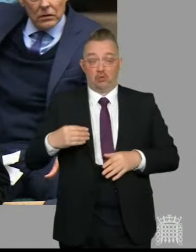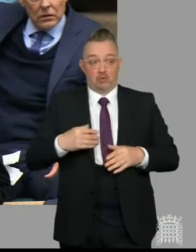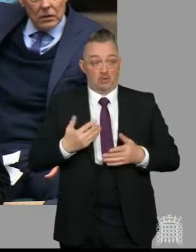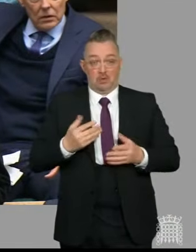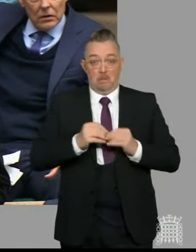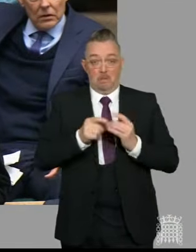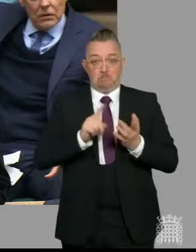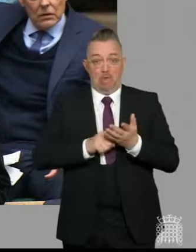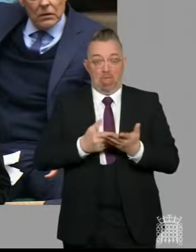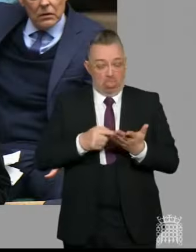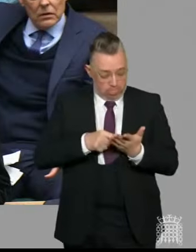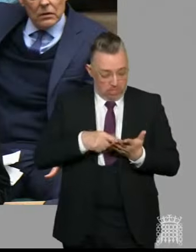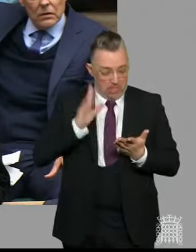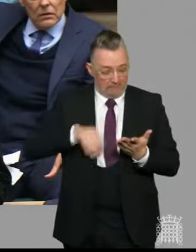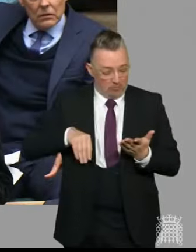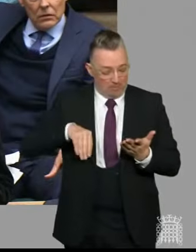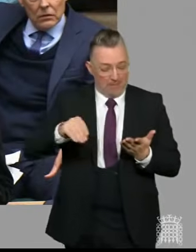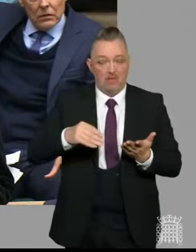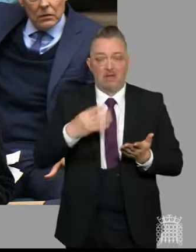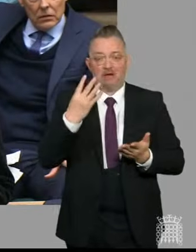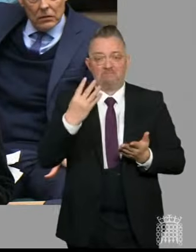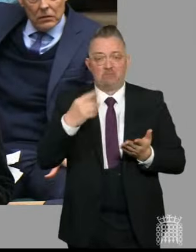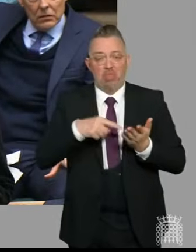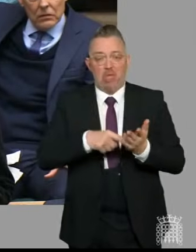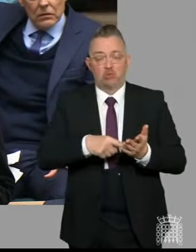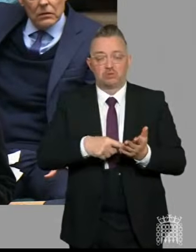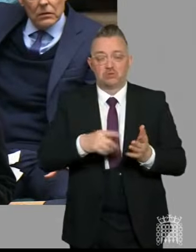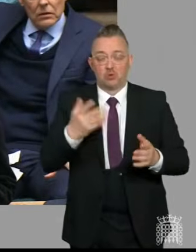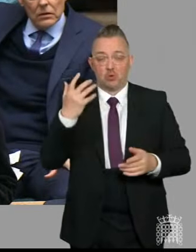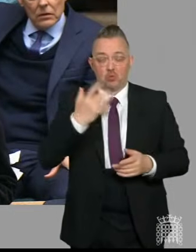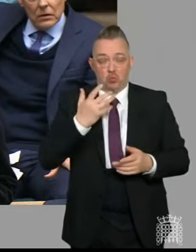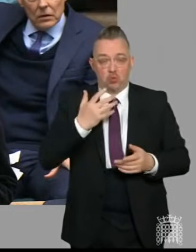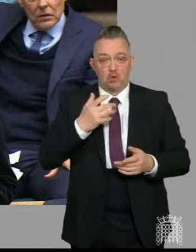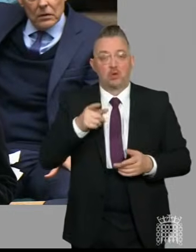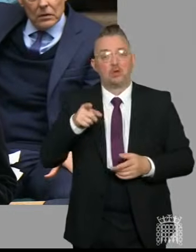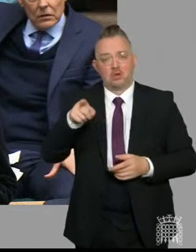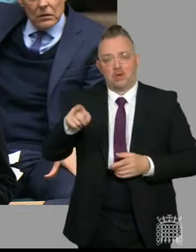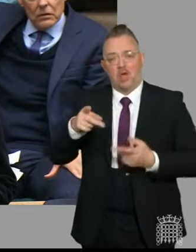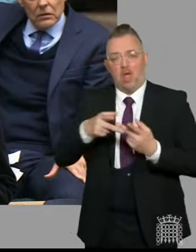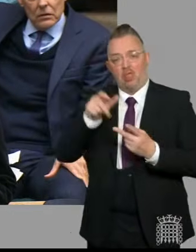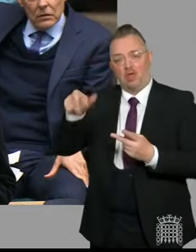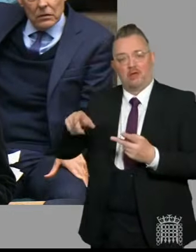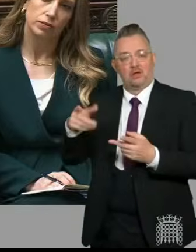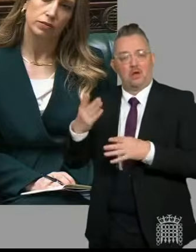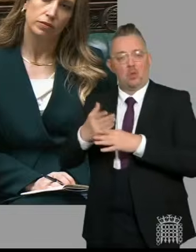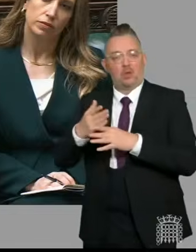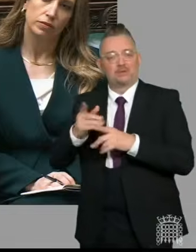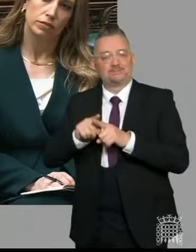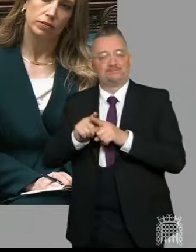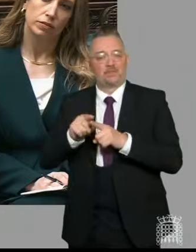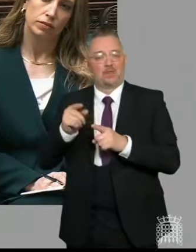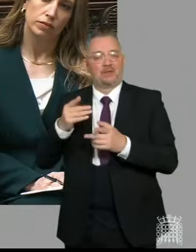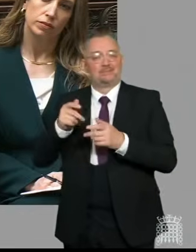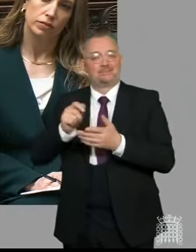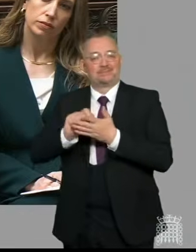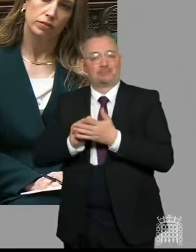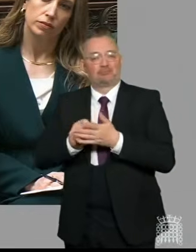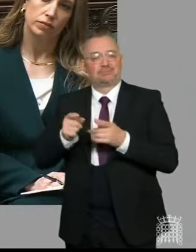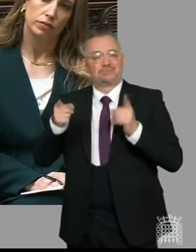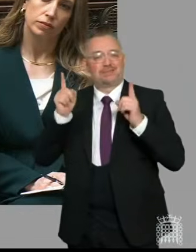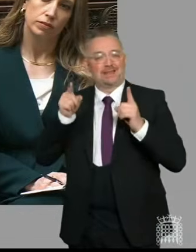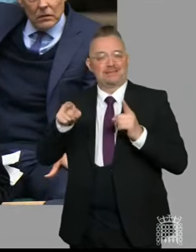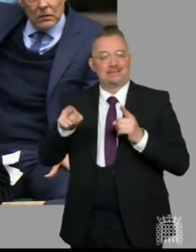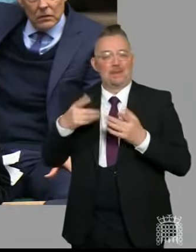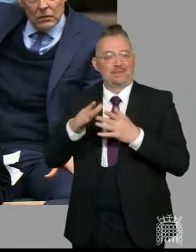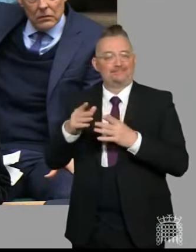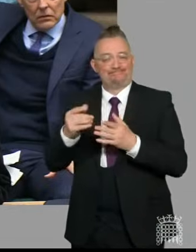works part-time as a woke detector. But when she blundered, calling a top scientist